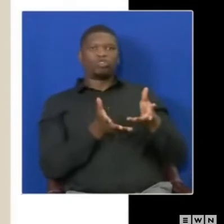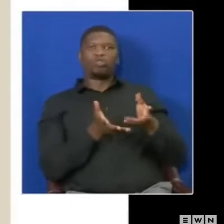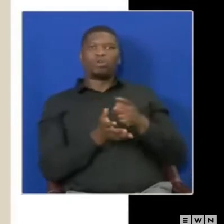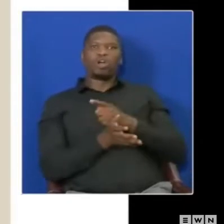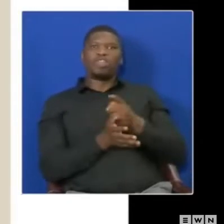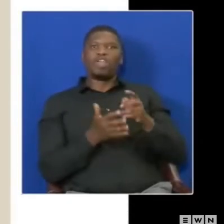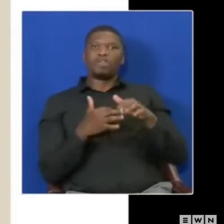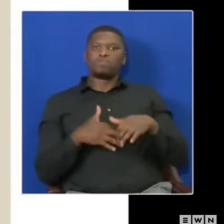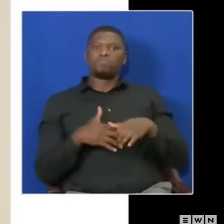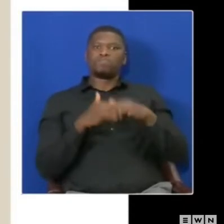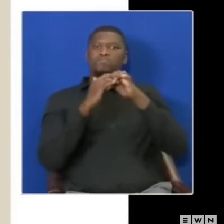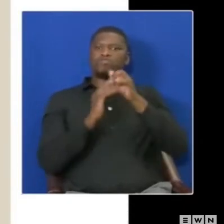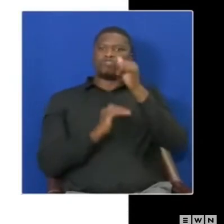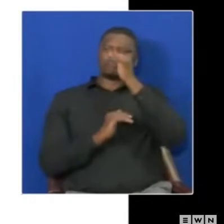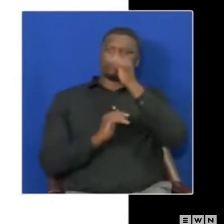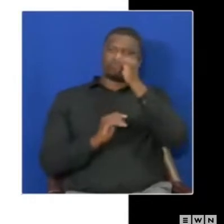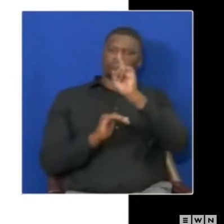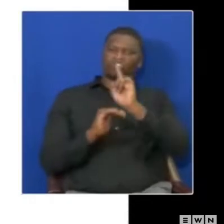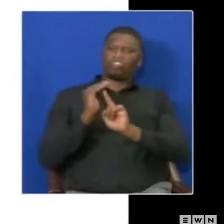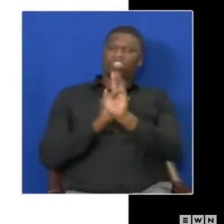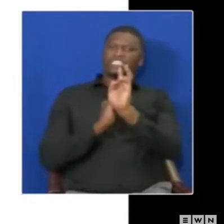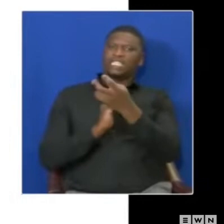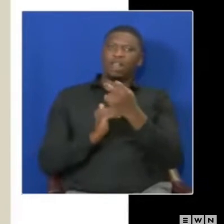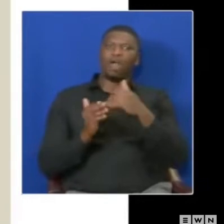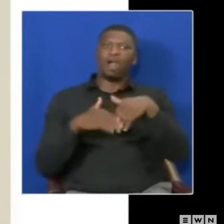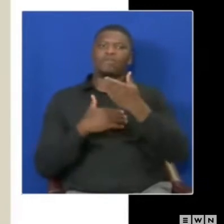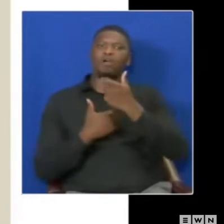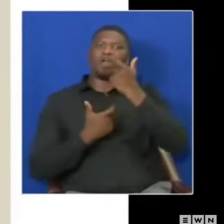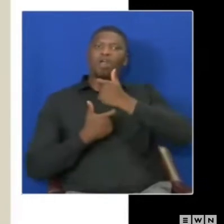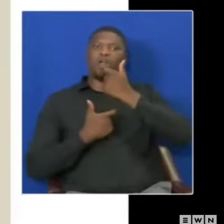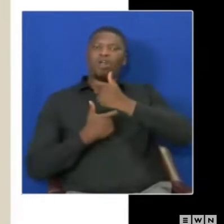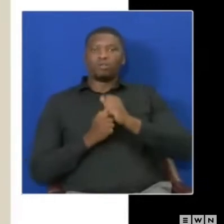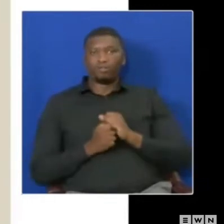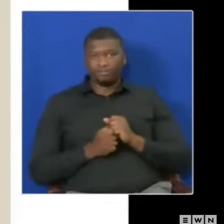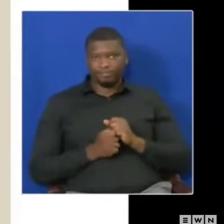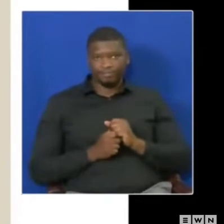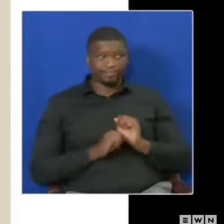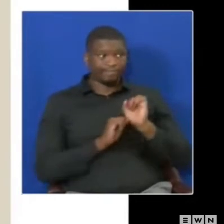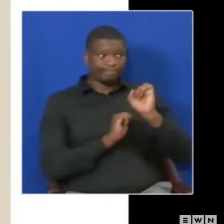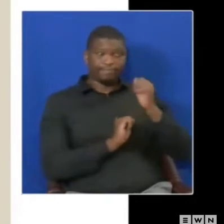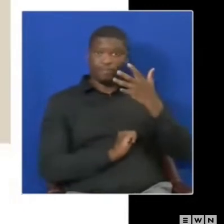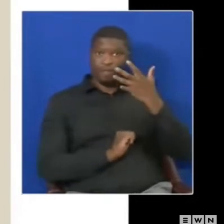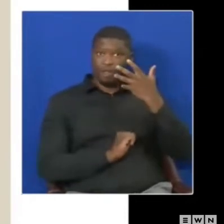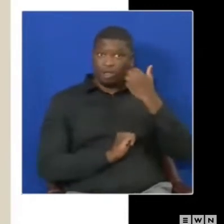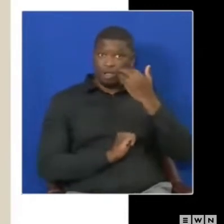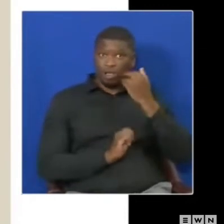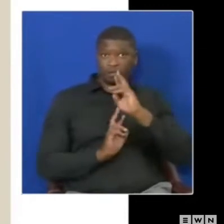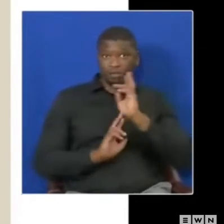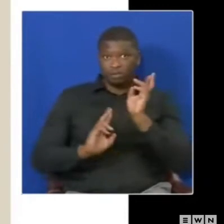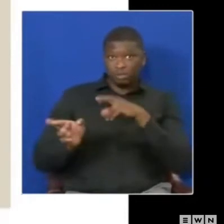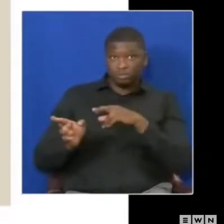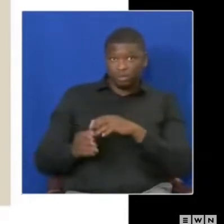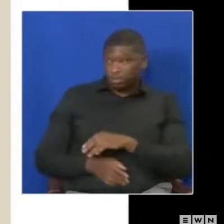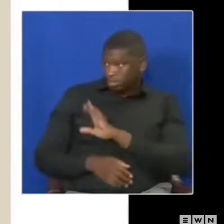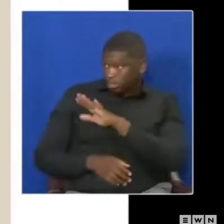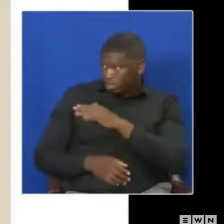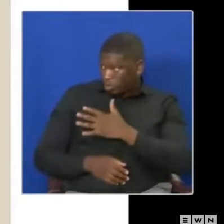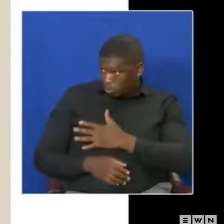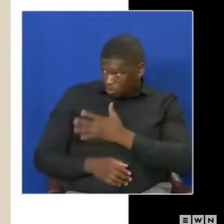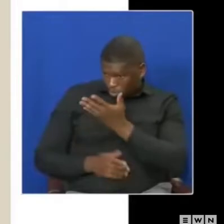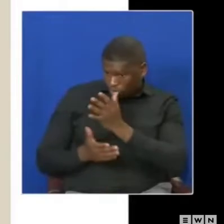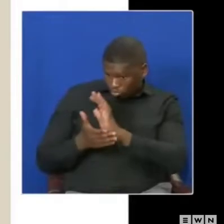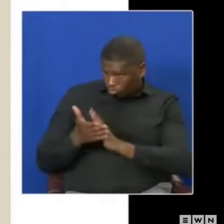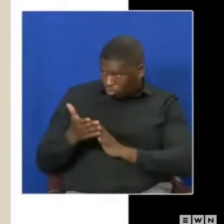emoji. Mr. Matlala's response to that, to Mr. Rafadi, is, "You want to run a story?"